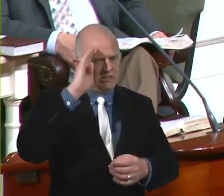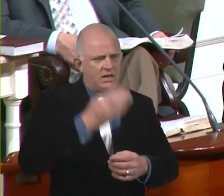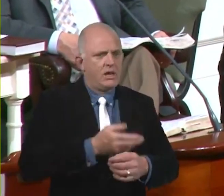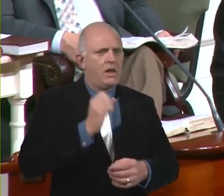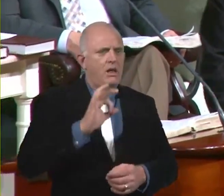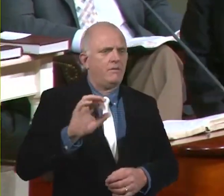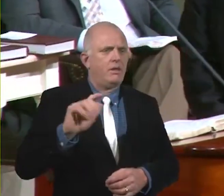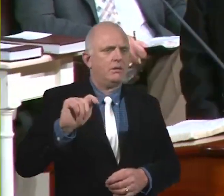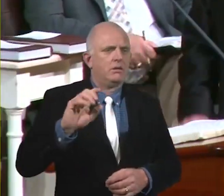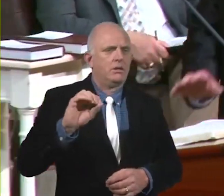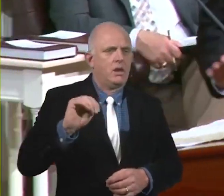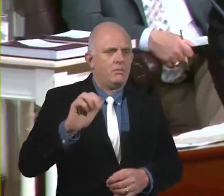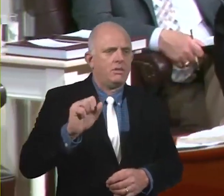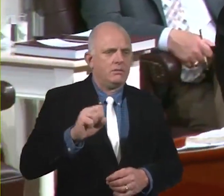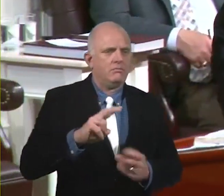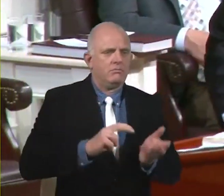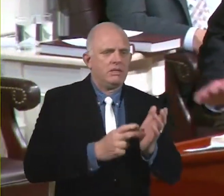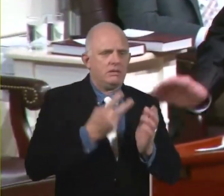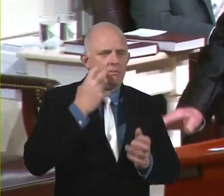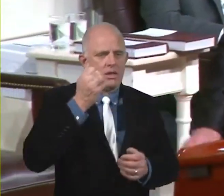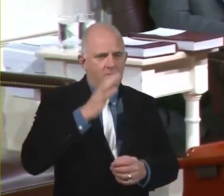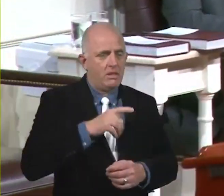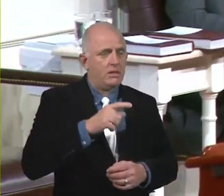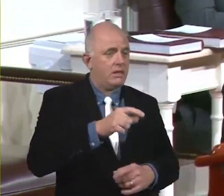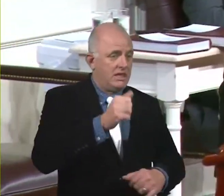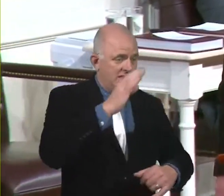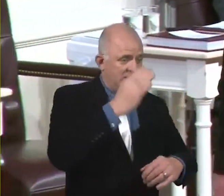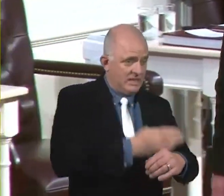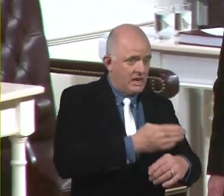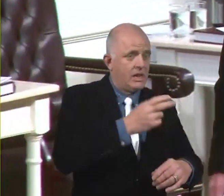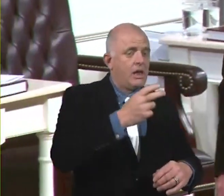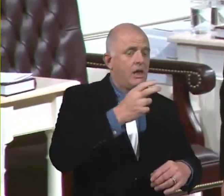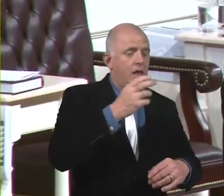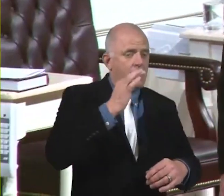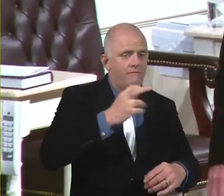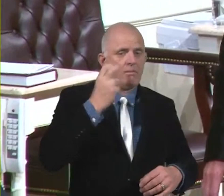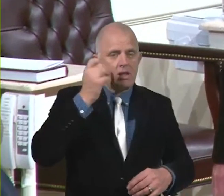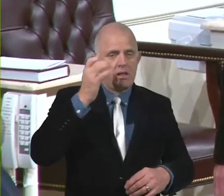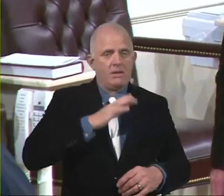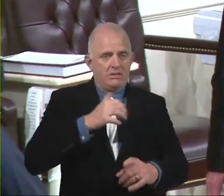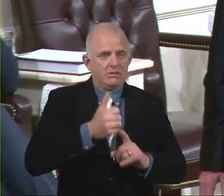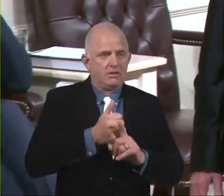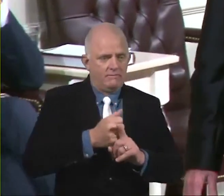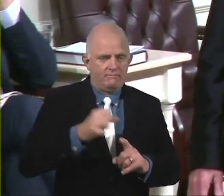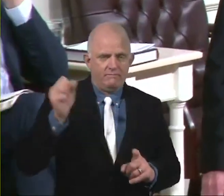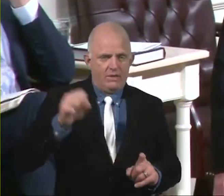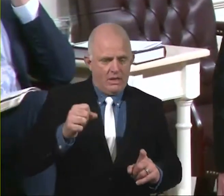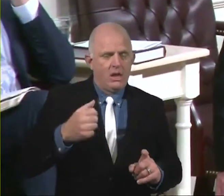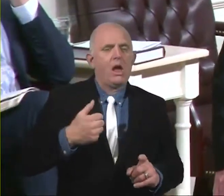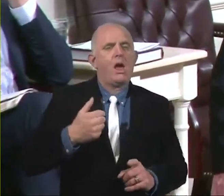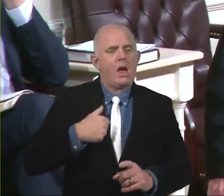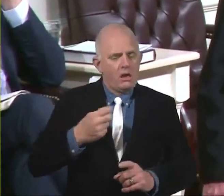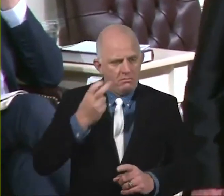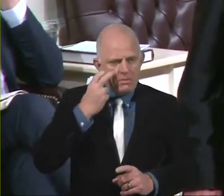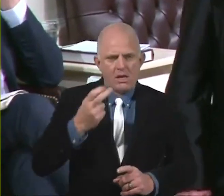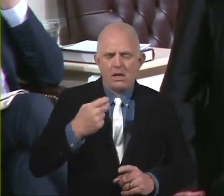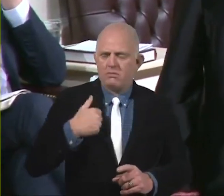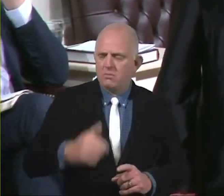means blind man. He was the son of a blind man. He said, yes, sir, I've been blind all my